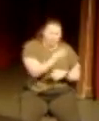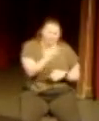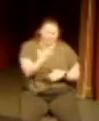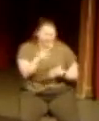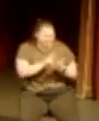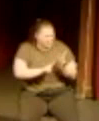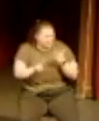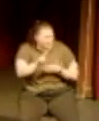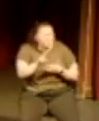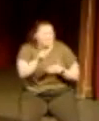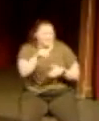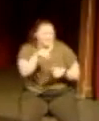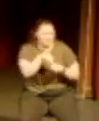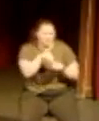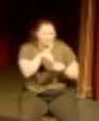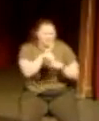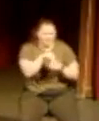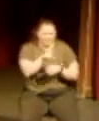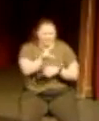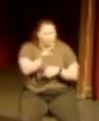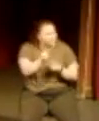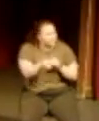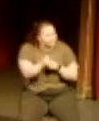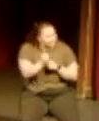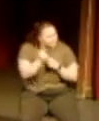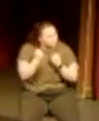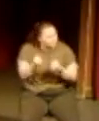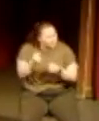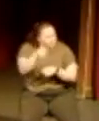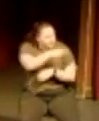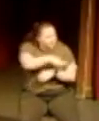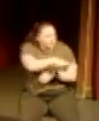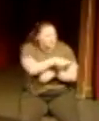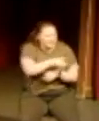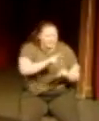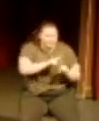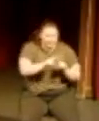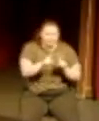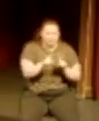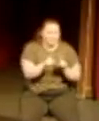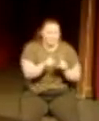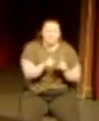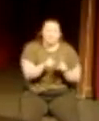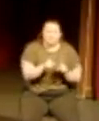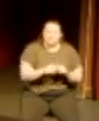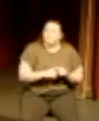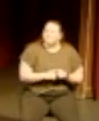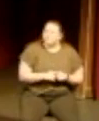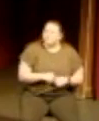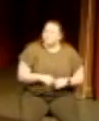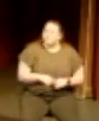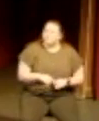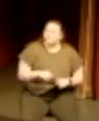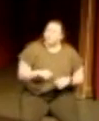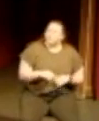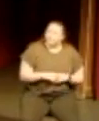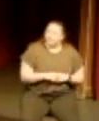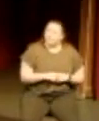universities within a 20-minute drive of there, but they don't have any in that county. And then